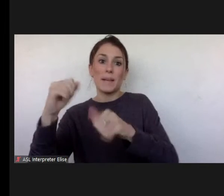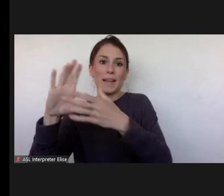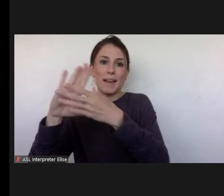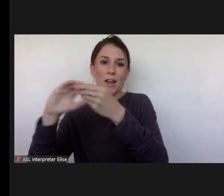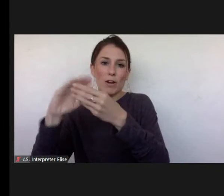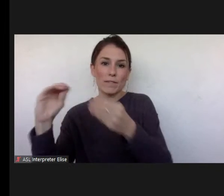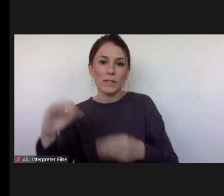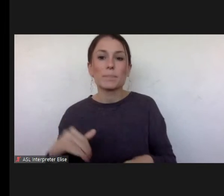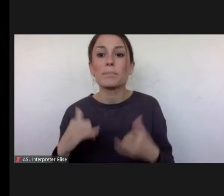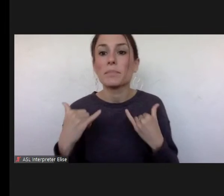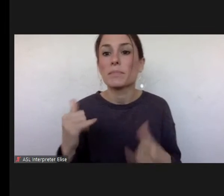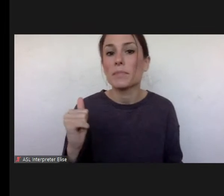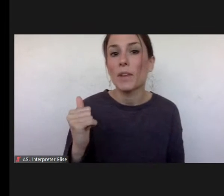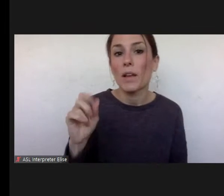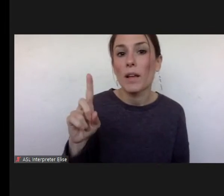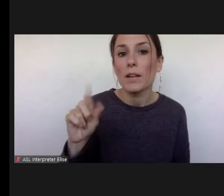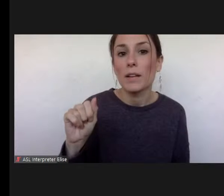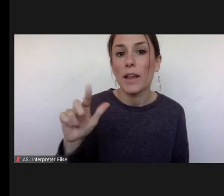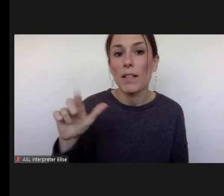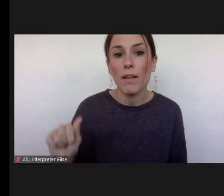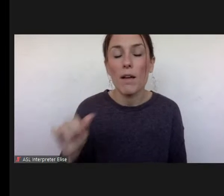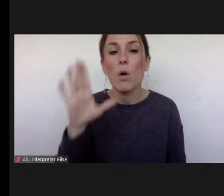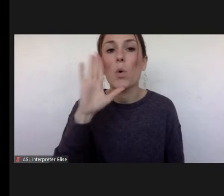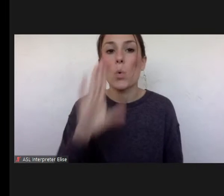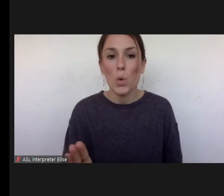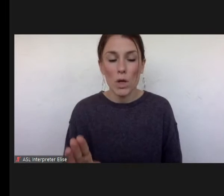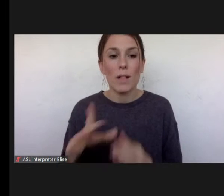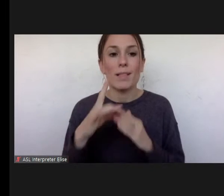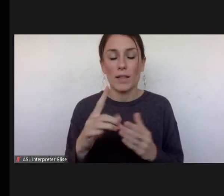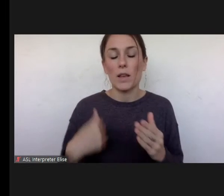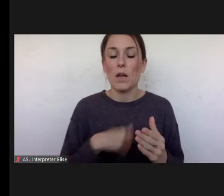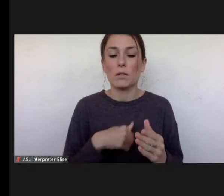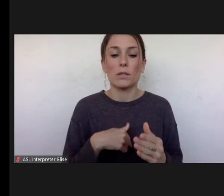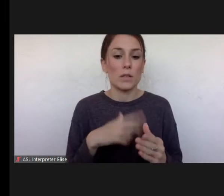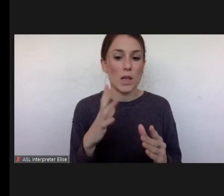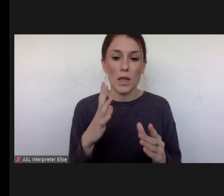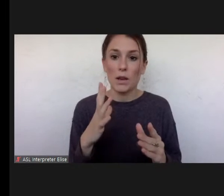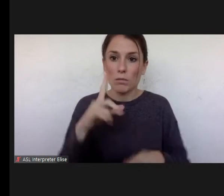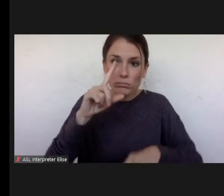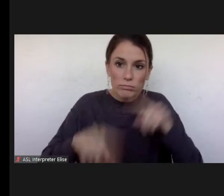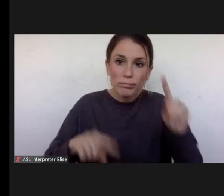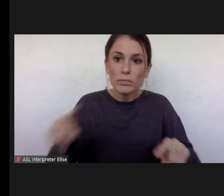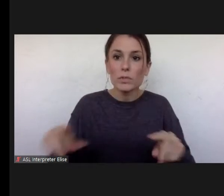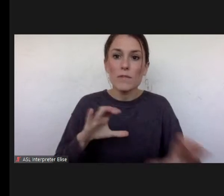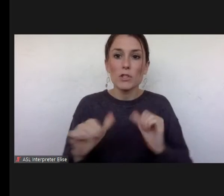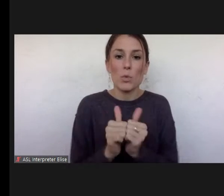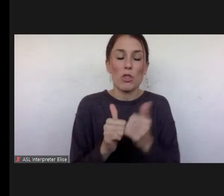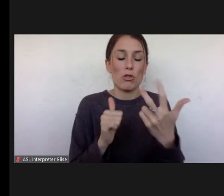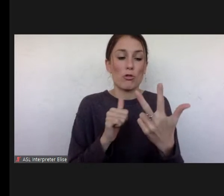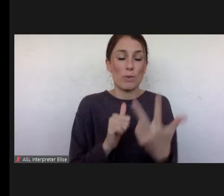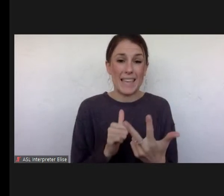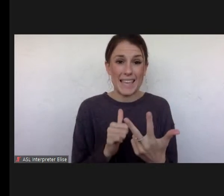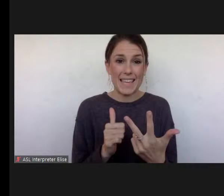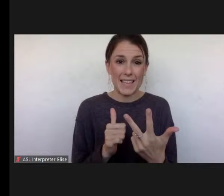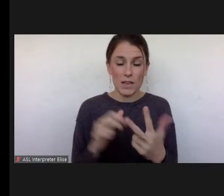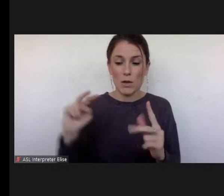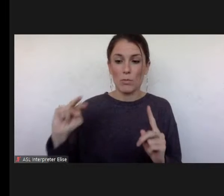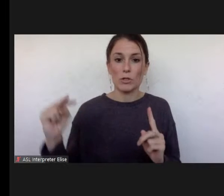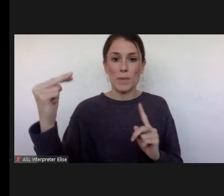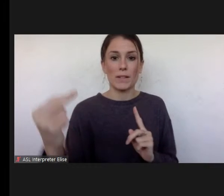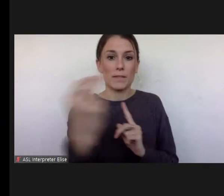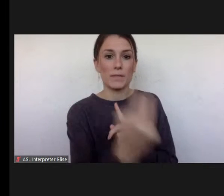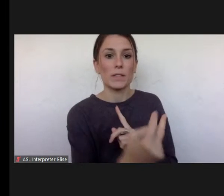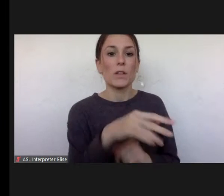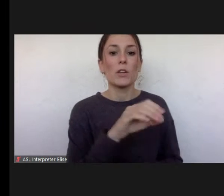Adela will lead us in a dynamic conversation with 3 engaging perspectives from Shawn, Yogesh, and